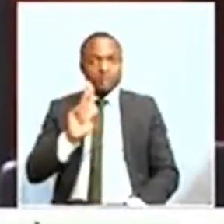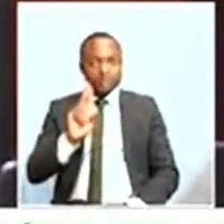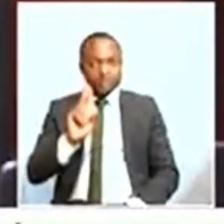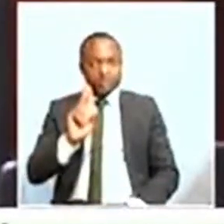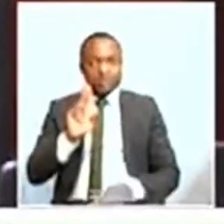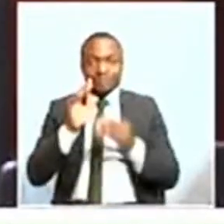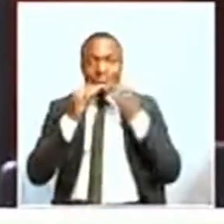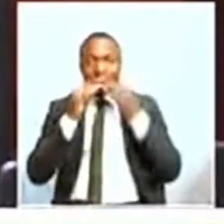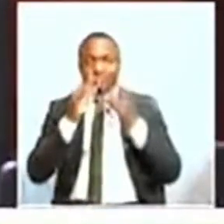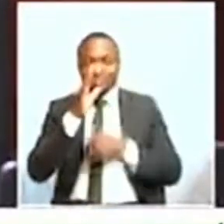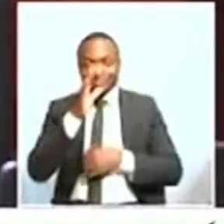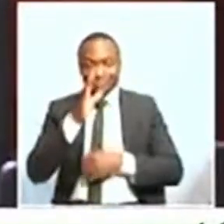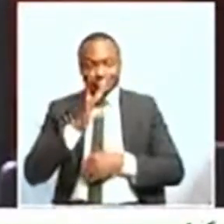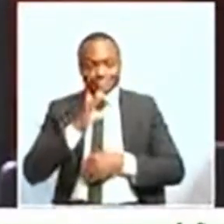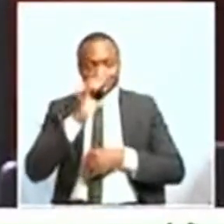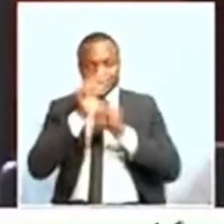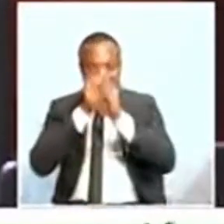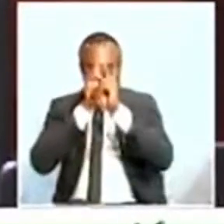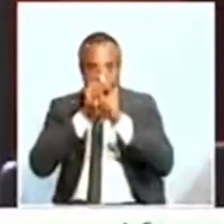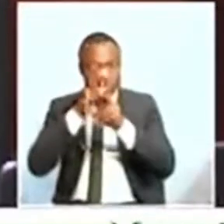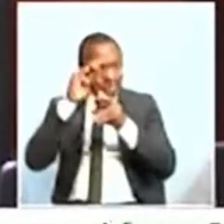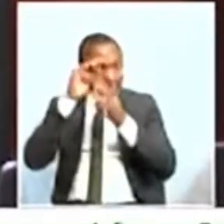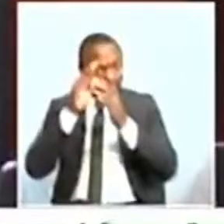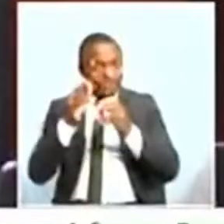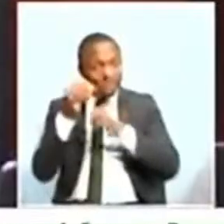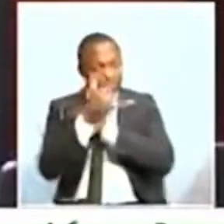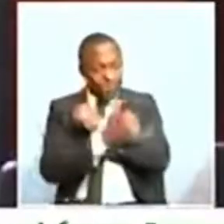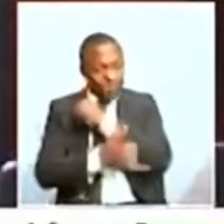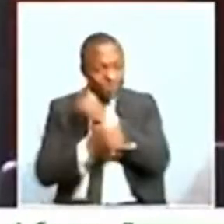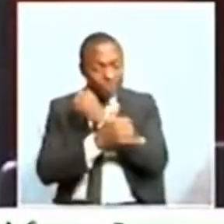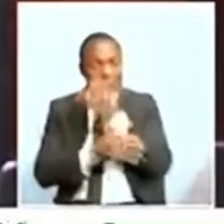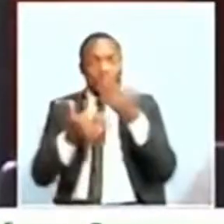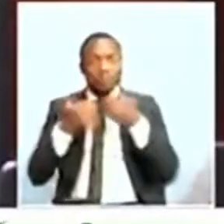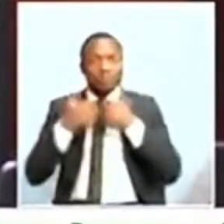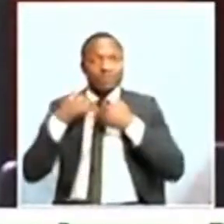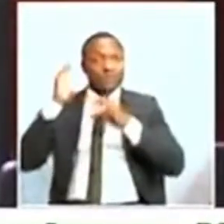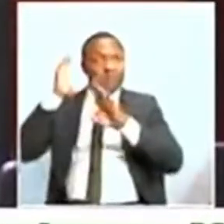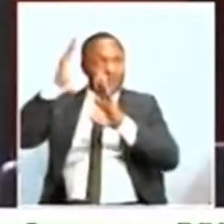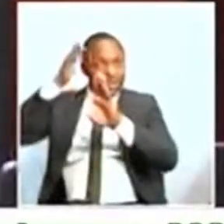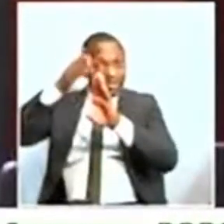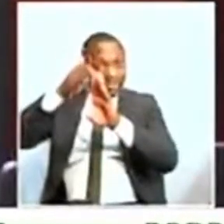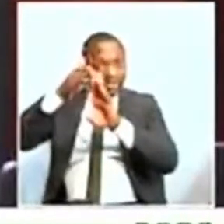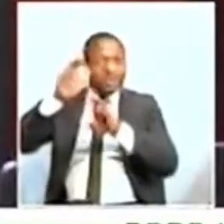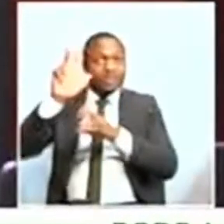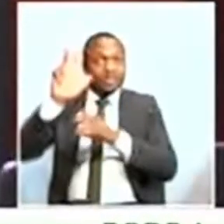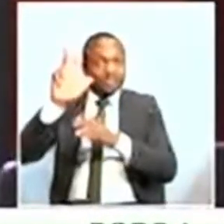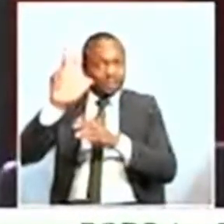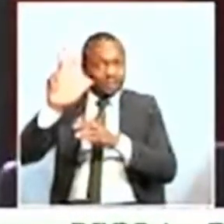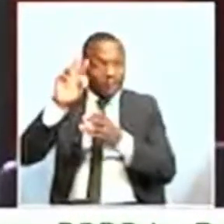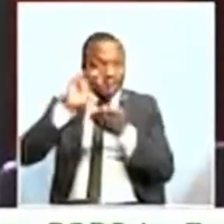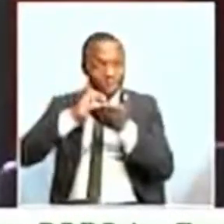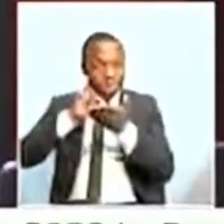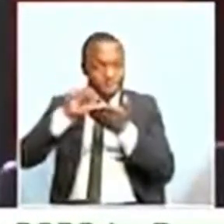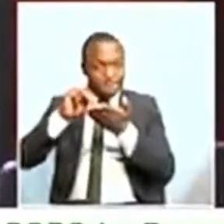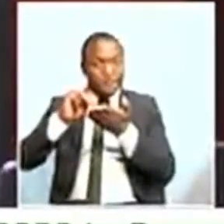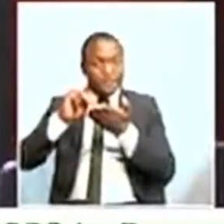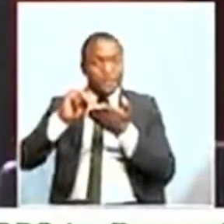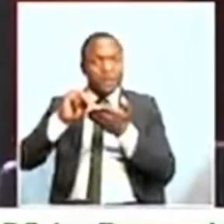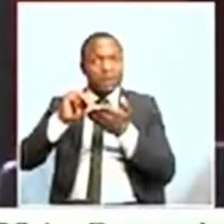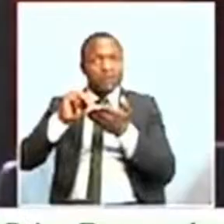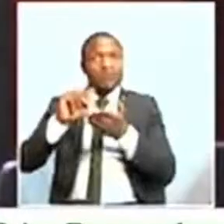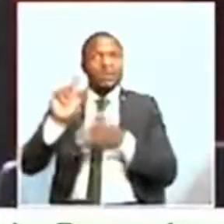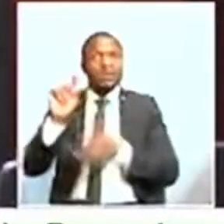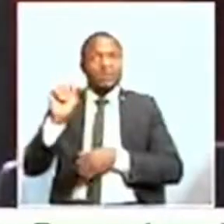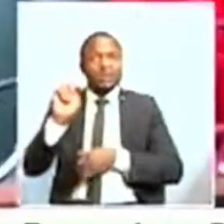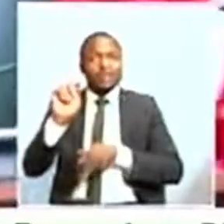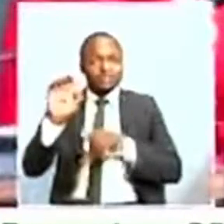Thank you, Madam Speaker. Honorable Minister, the country has a target of to produce 3 million tons of